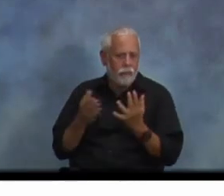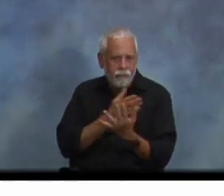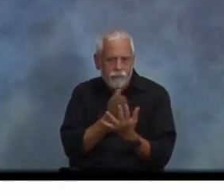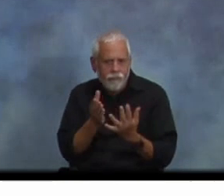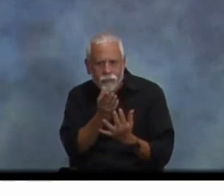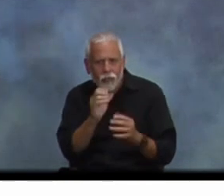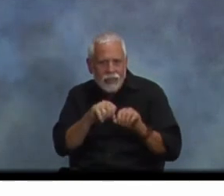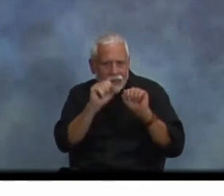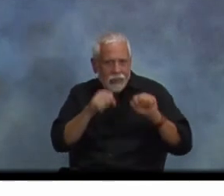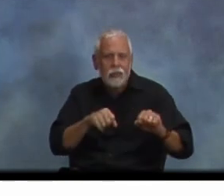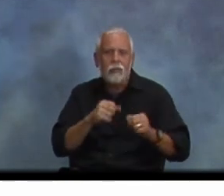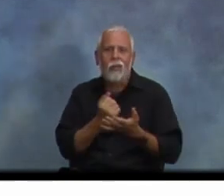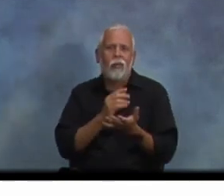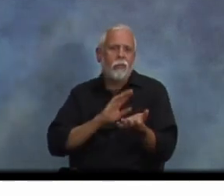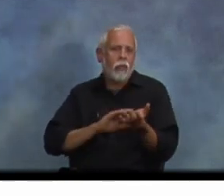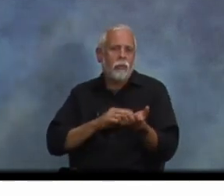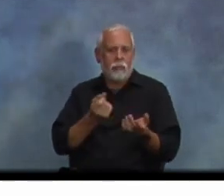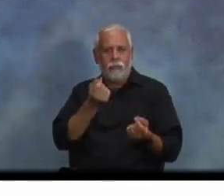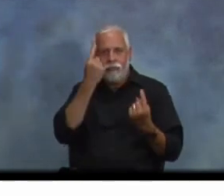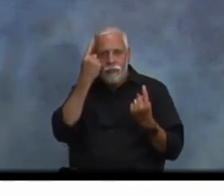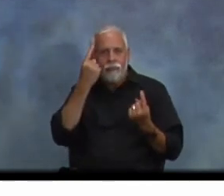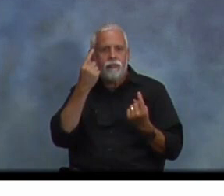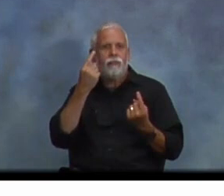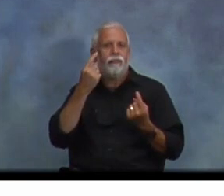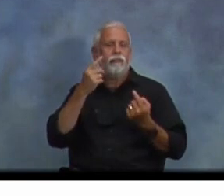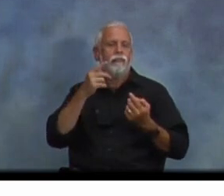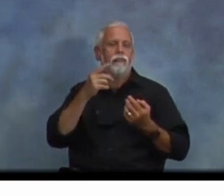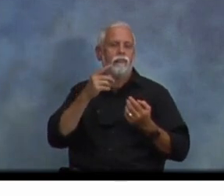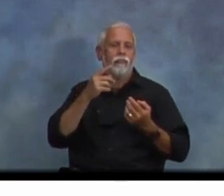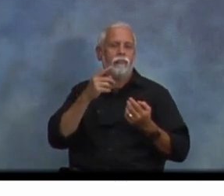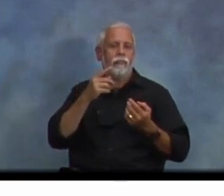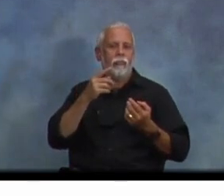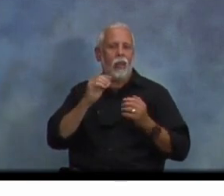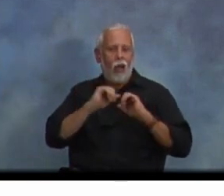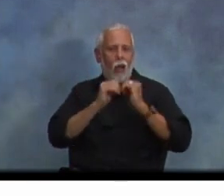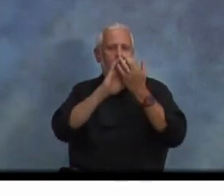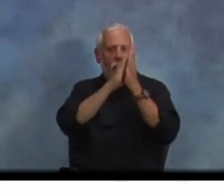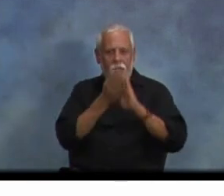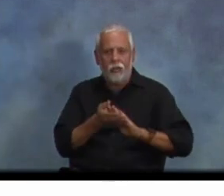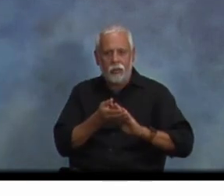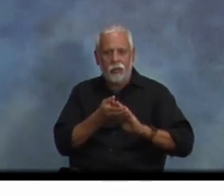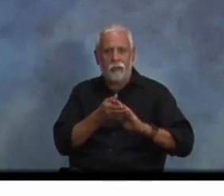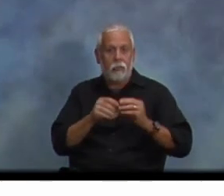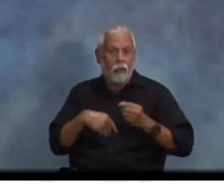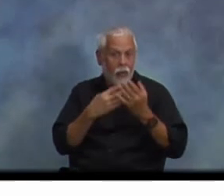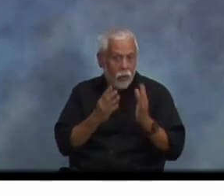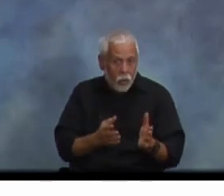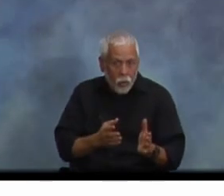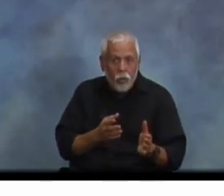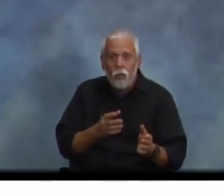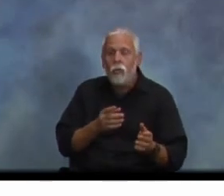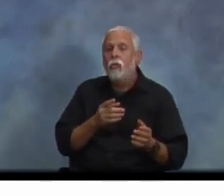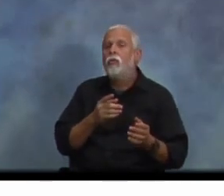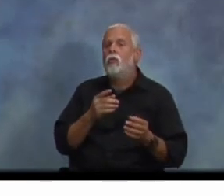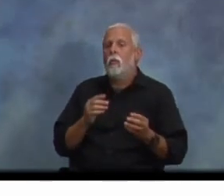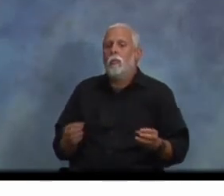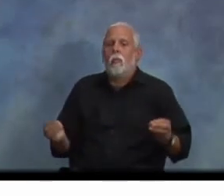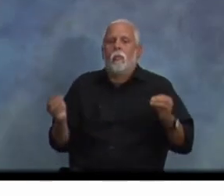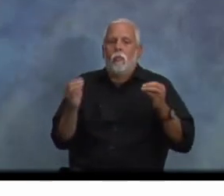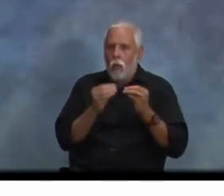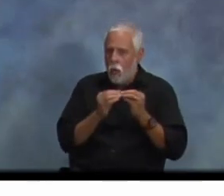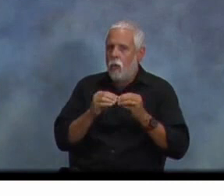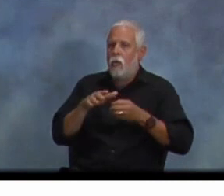it, get them looking into how to become a CVMS provider so that we have